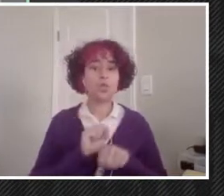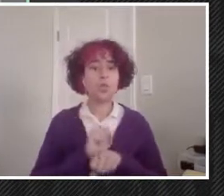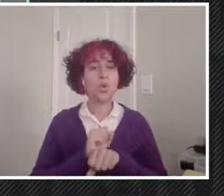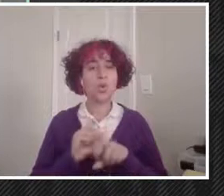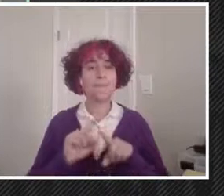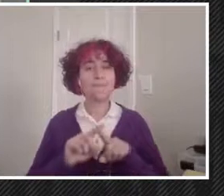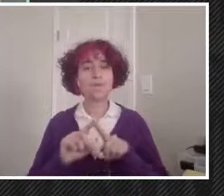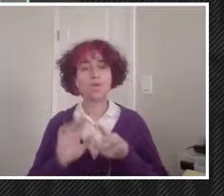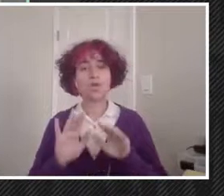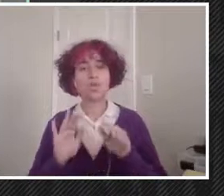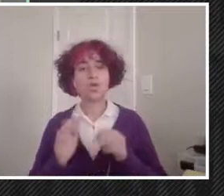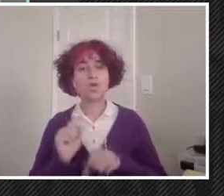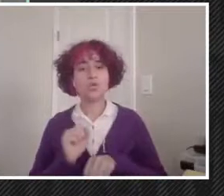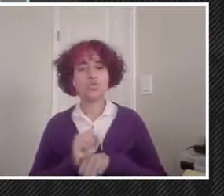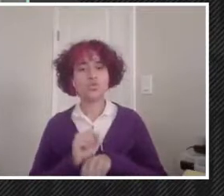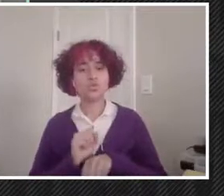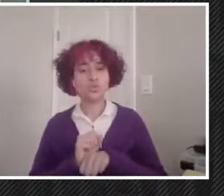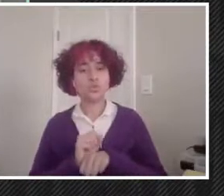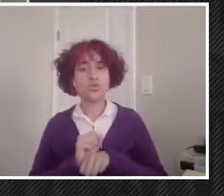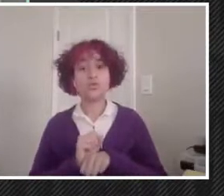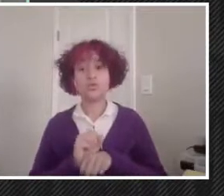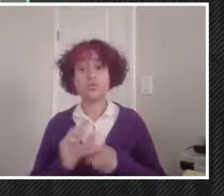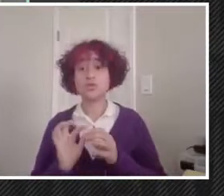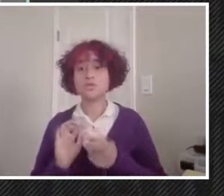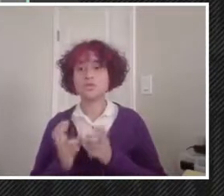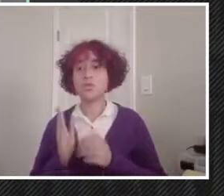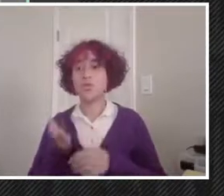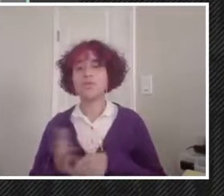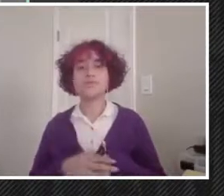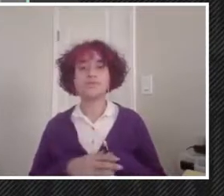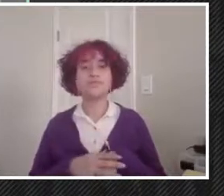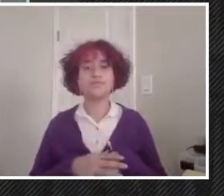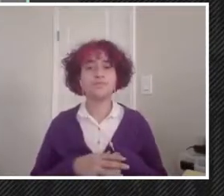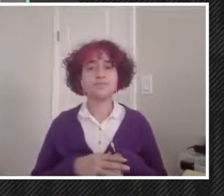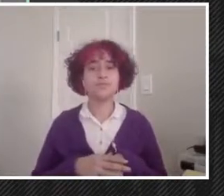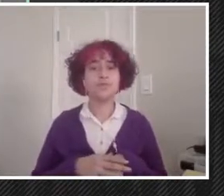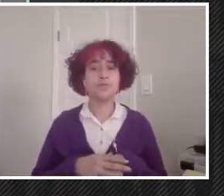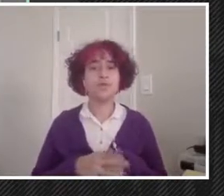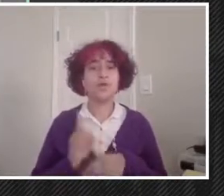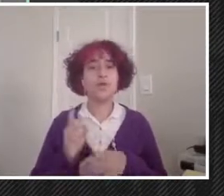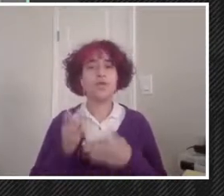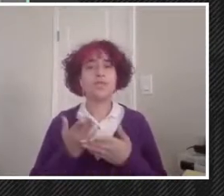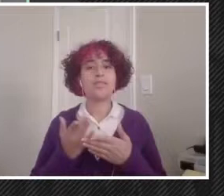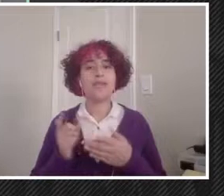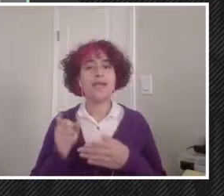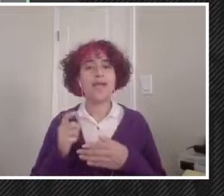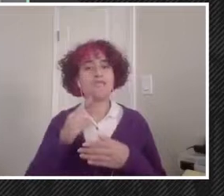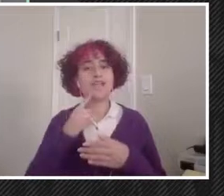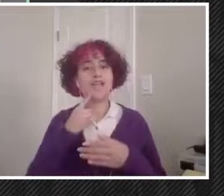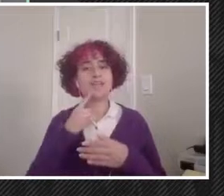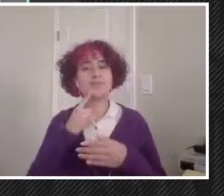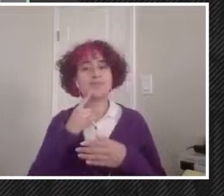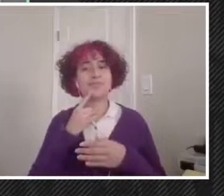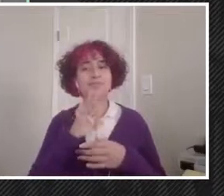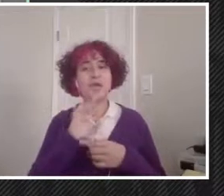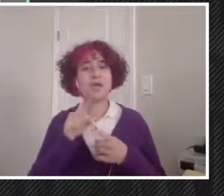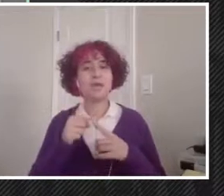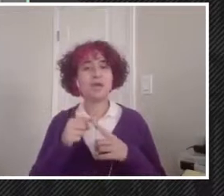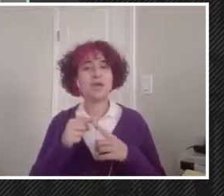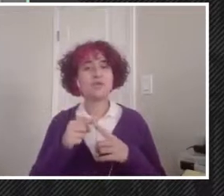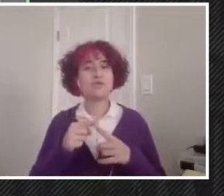localized work. But, you know, one thing I have to kind of preface and say